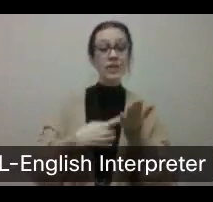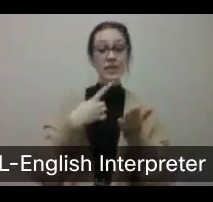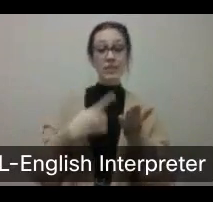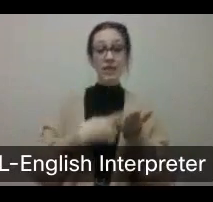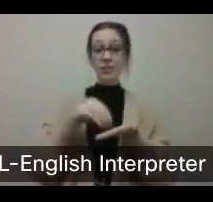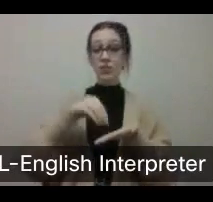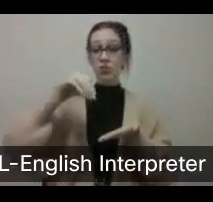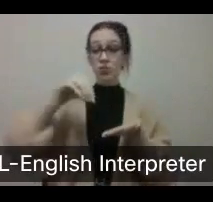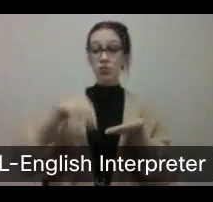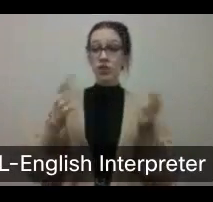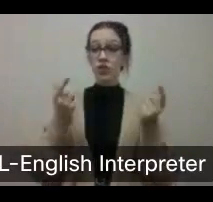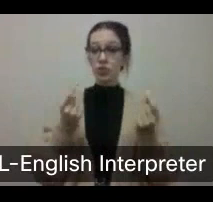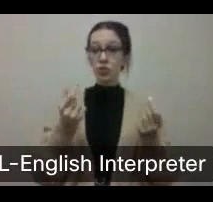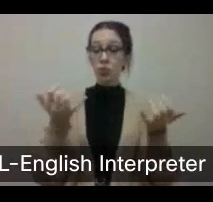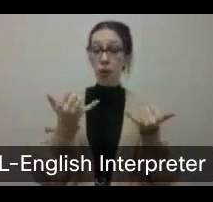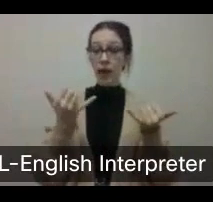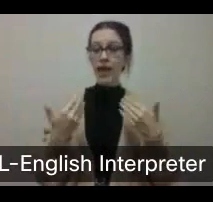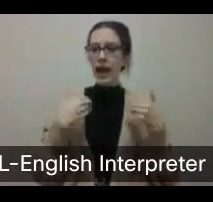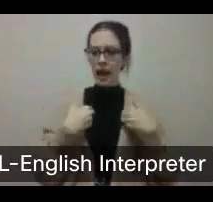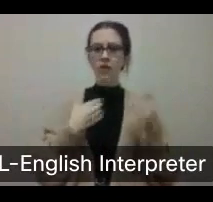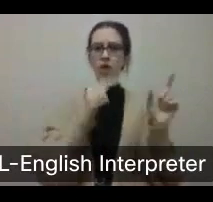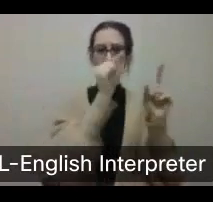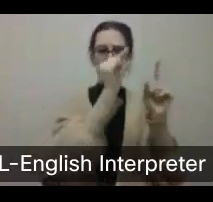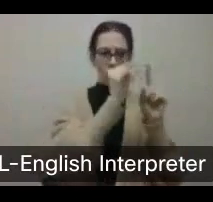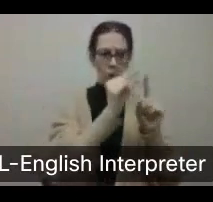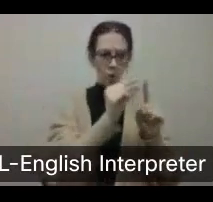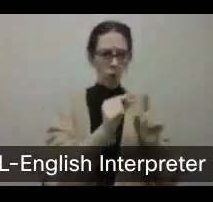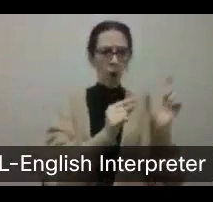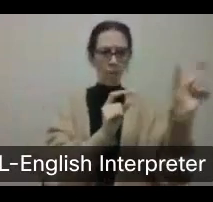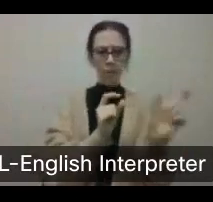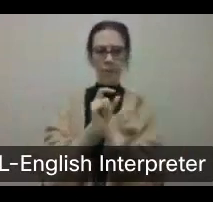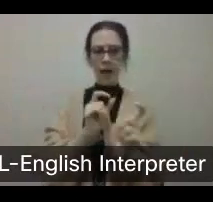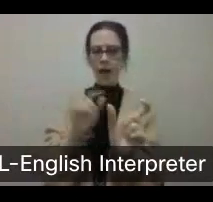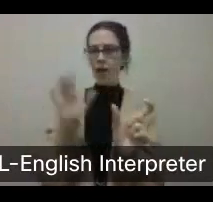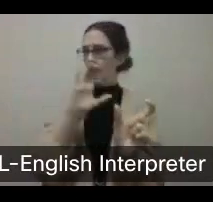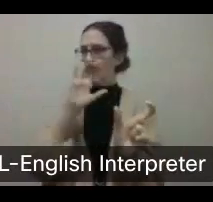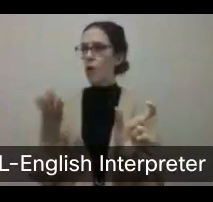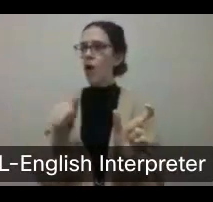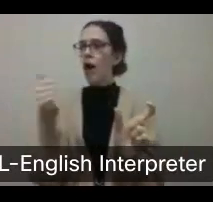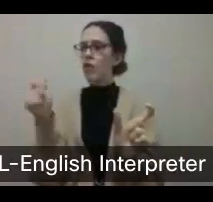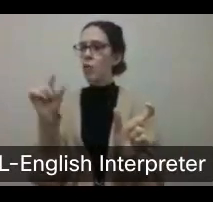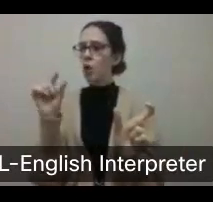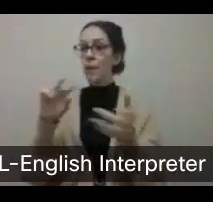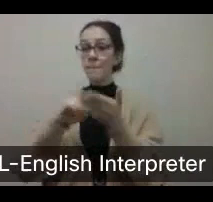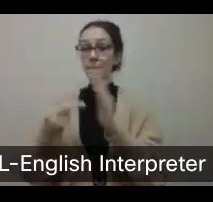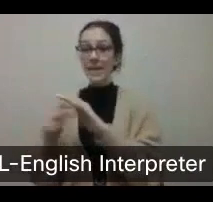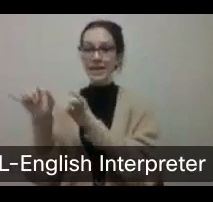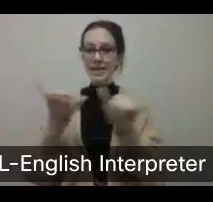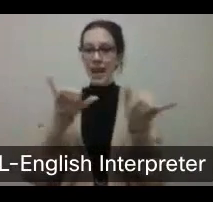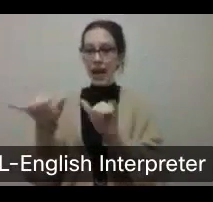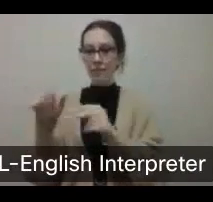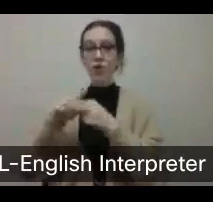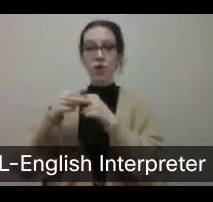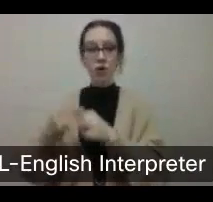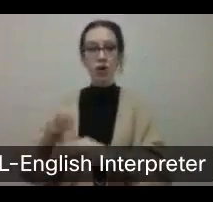finding words with a similar meaning to other words that were in the original text. So they look for synonyms to replace words from